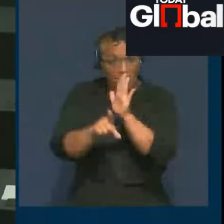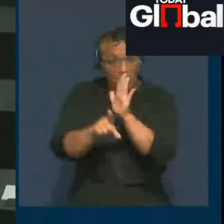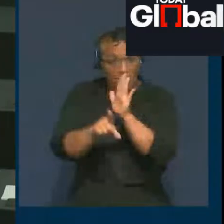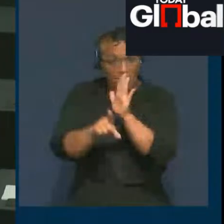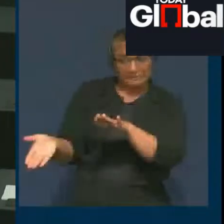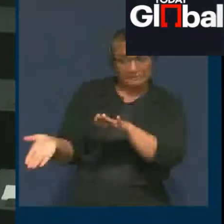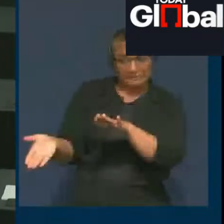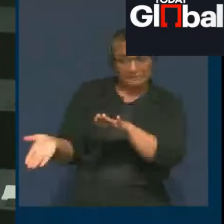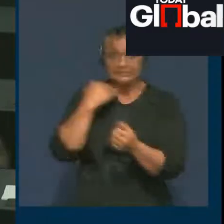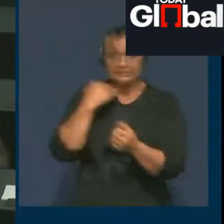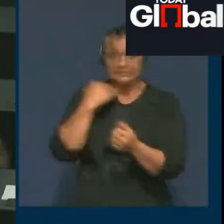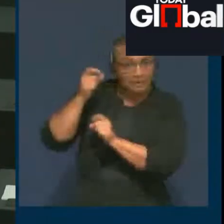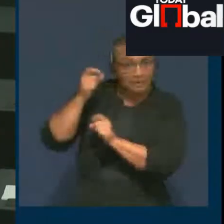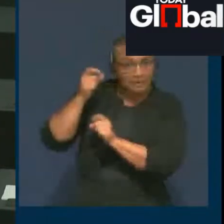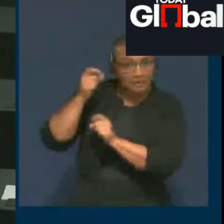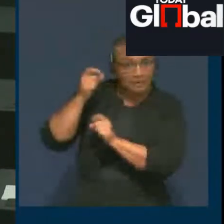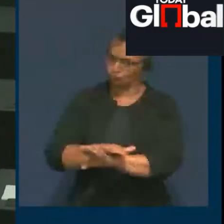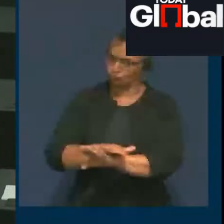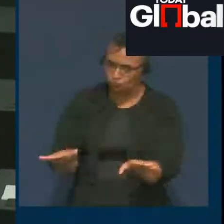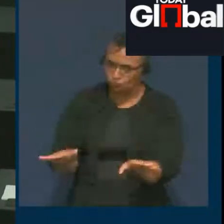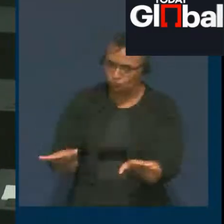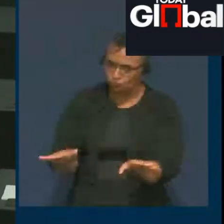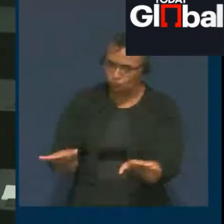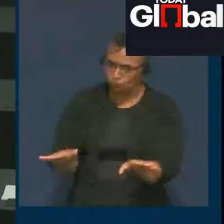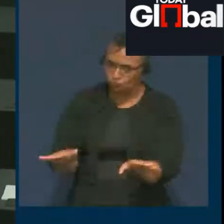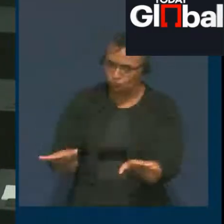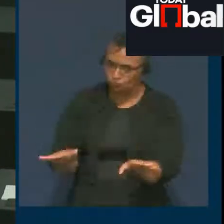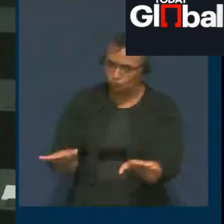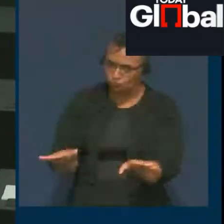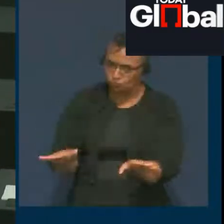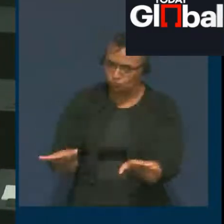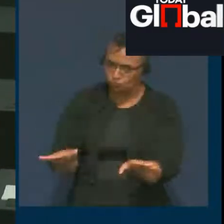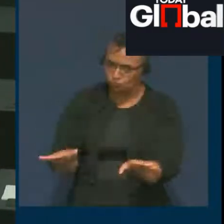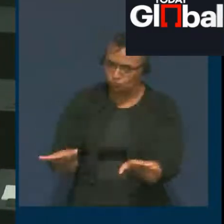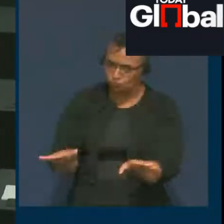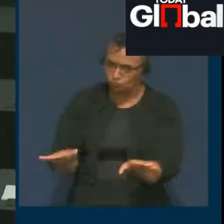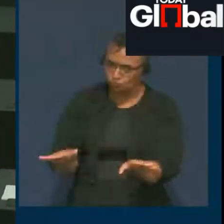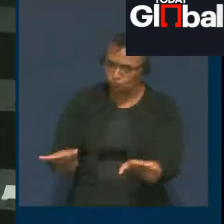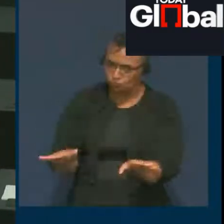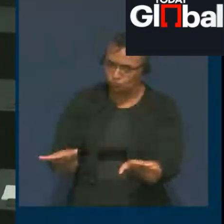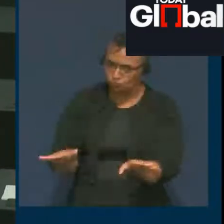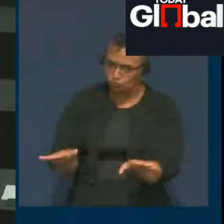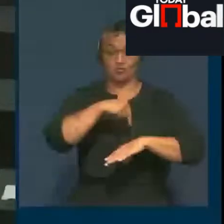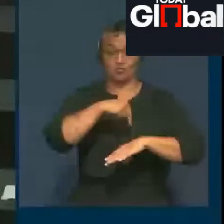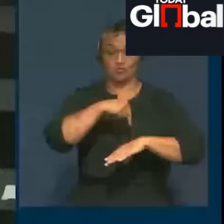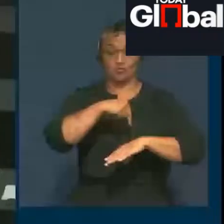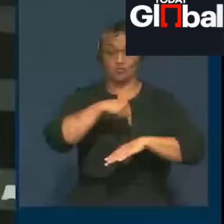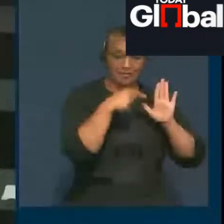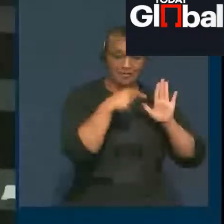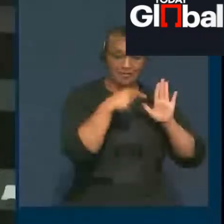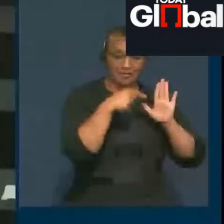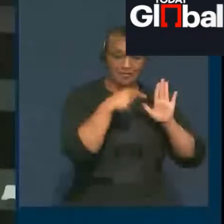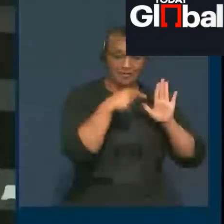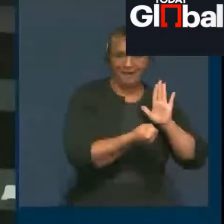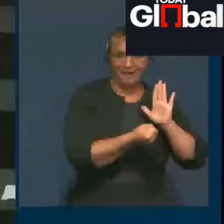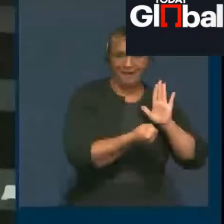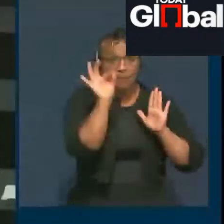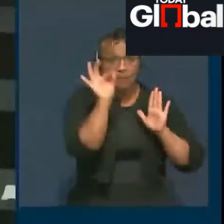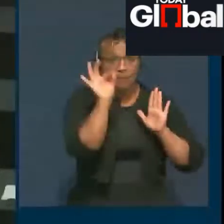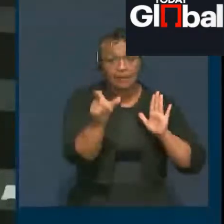National legislation contains guarantees which protect persons with disabilities